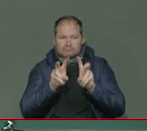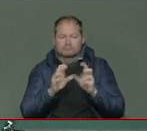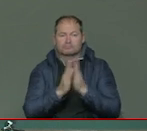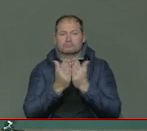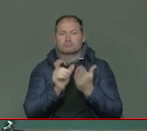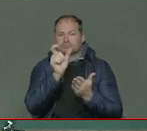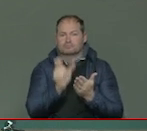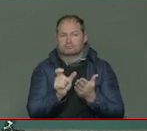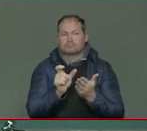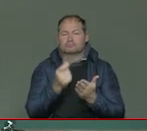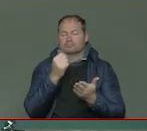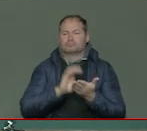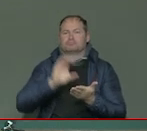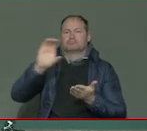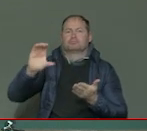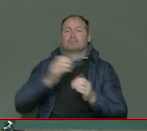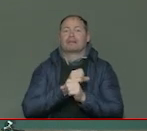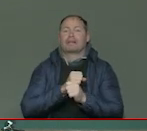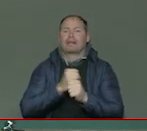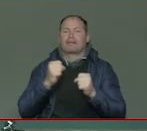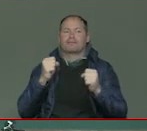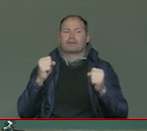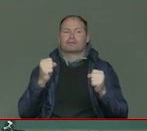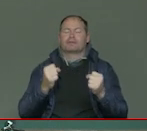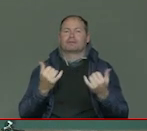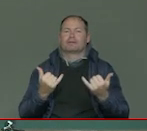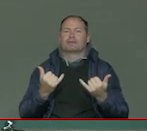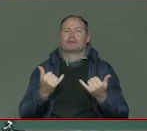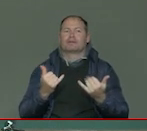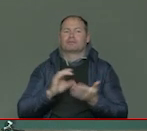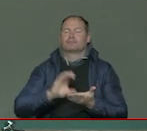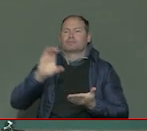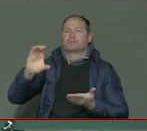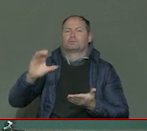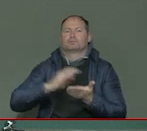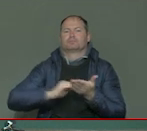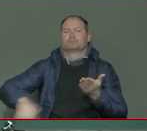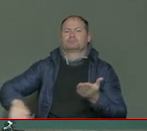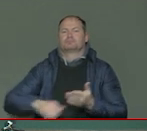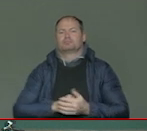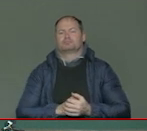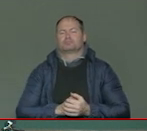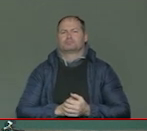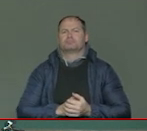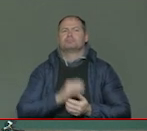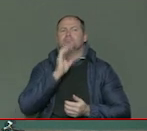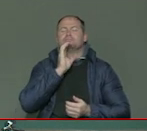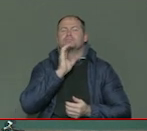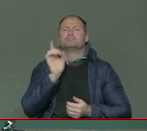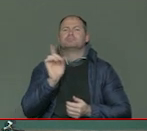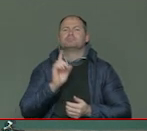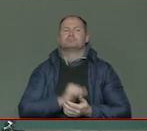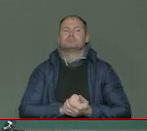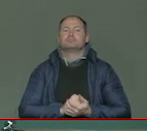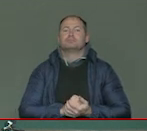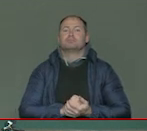never deposited the money. It was decided to write off the deposit. So what does that mean? The bookkeeper